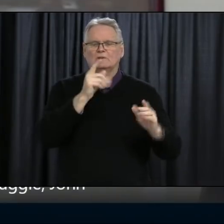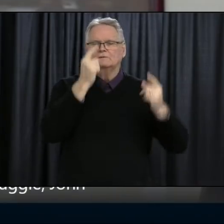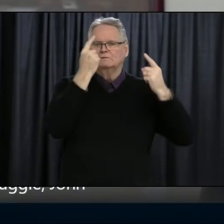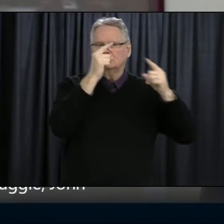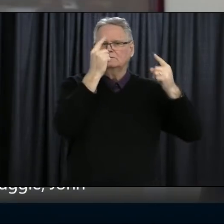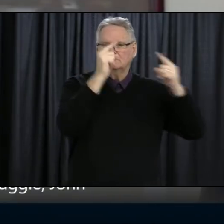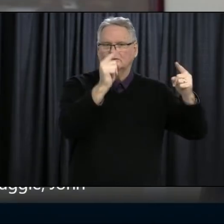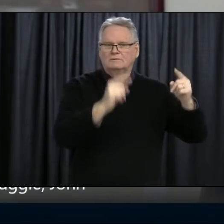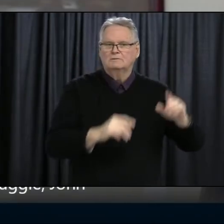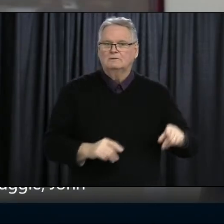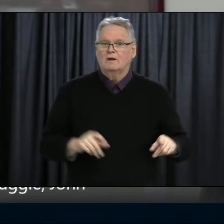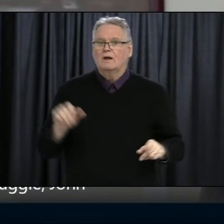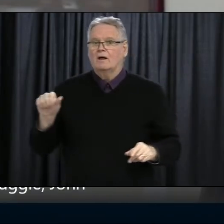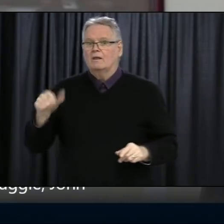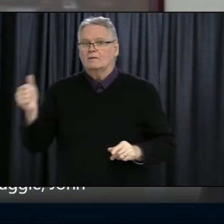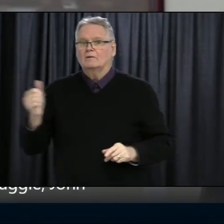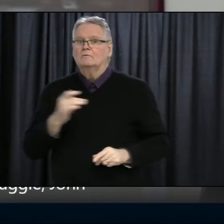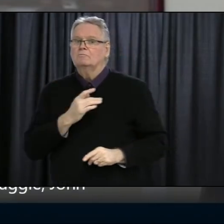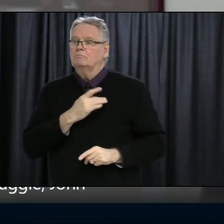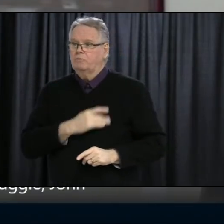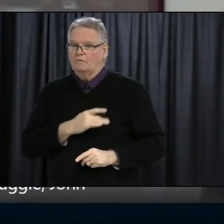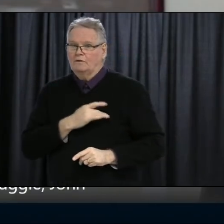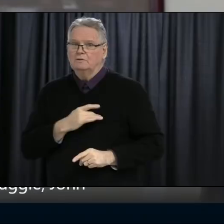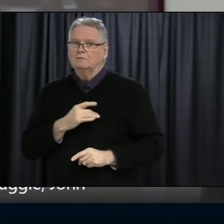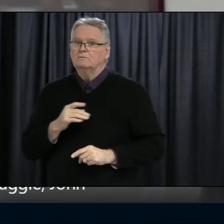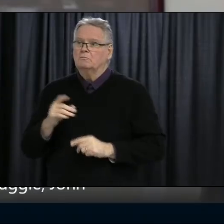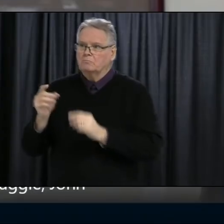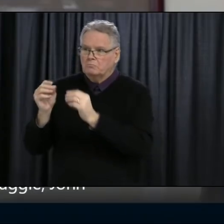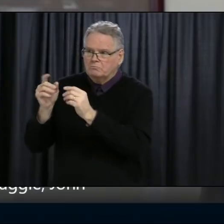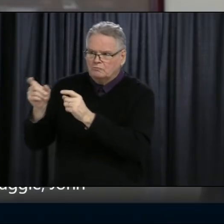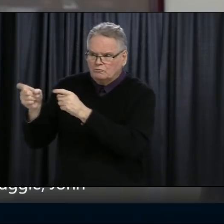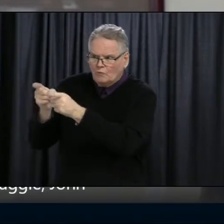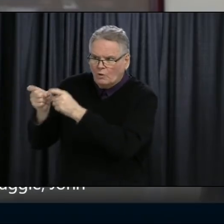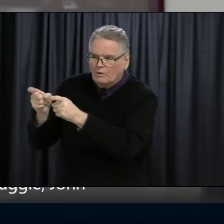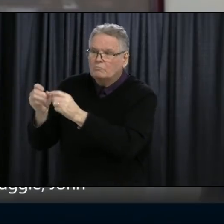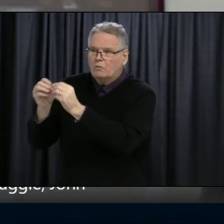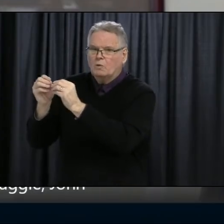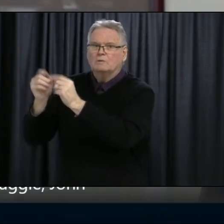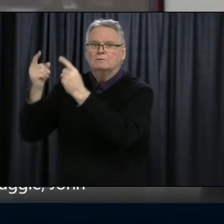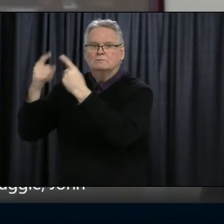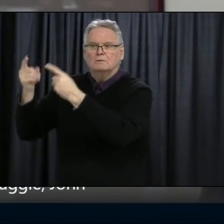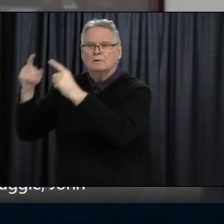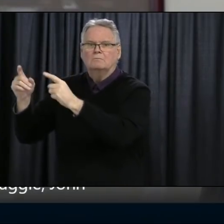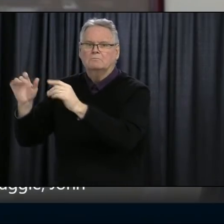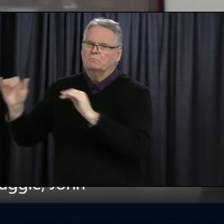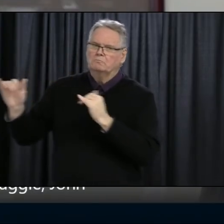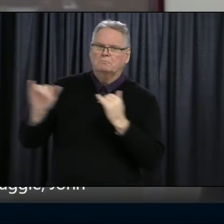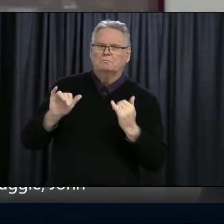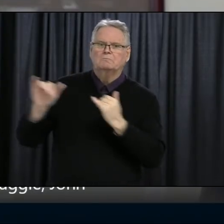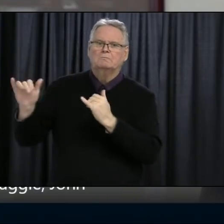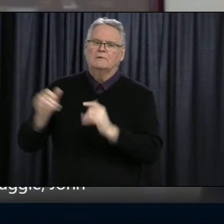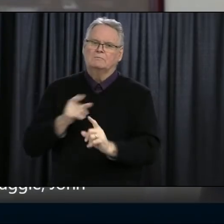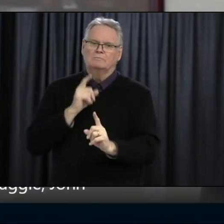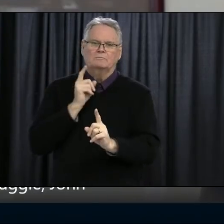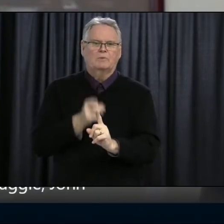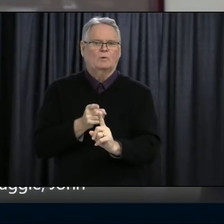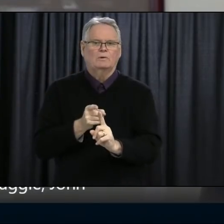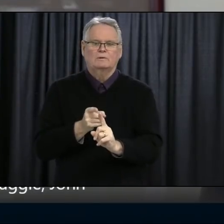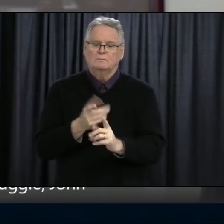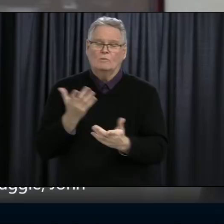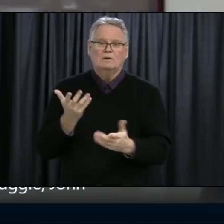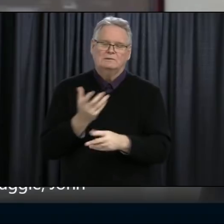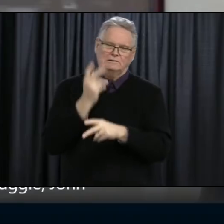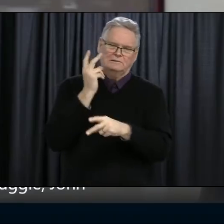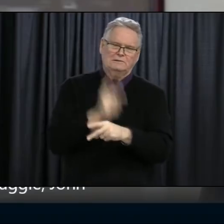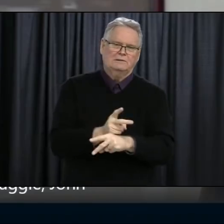jurisdictions. So to paraphrase the Premier, I think we need to keep the faith and follow the guidelines as Dr. Fitzgerald has